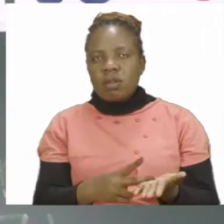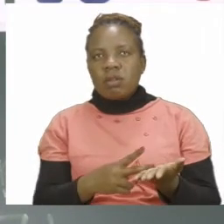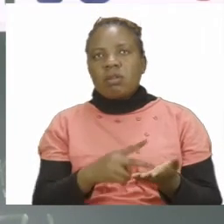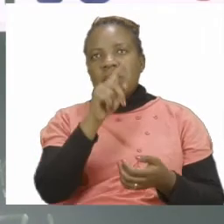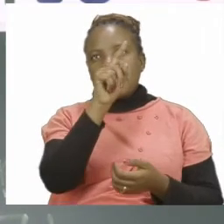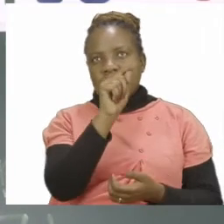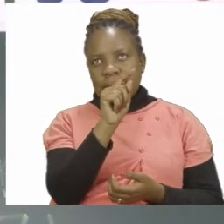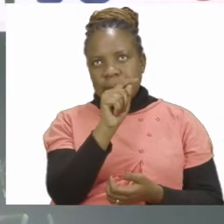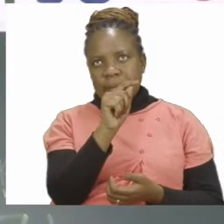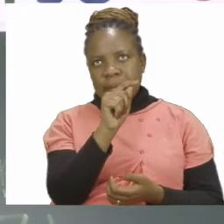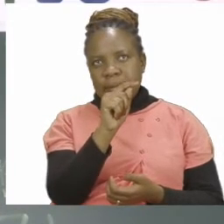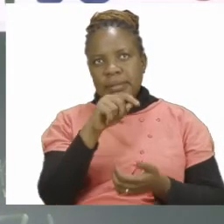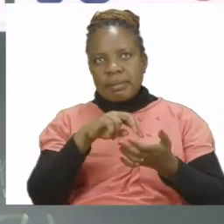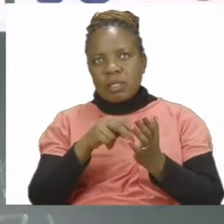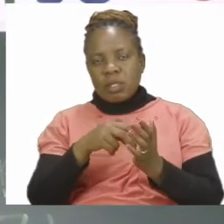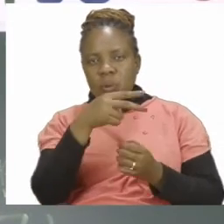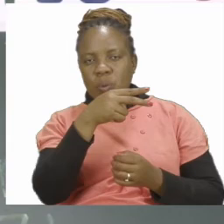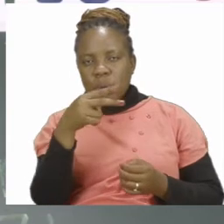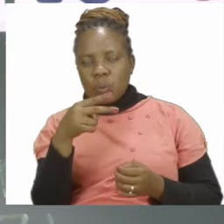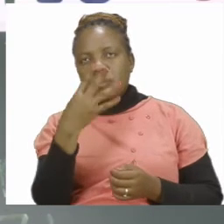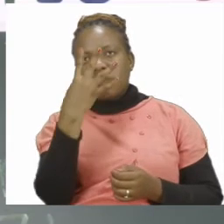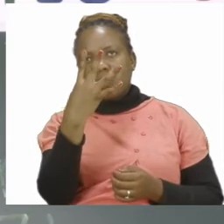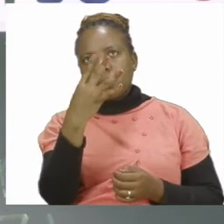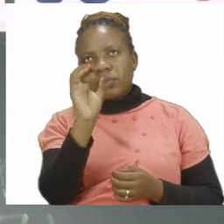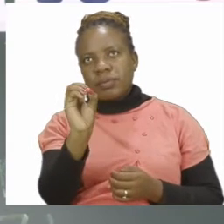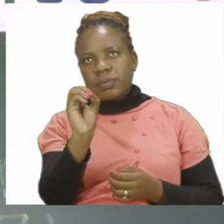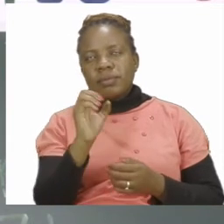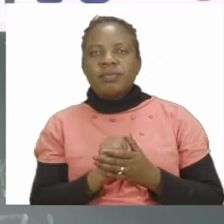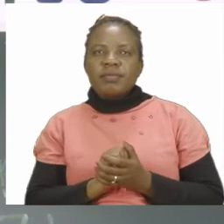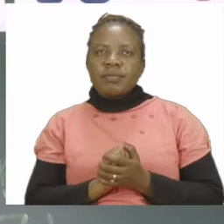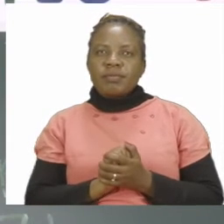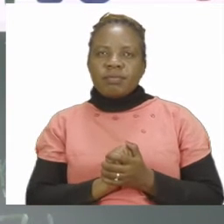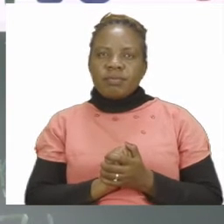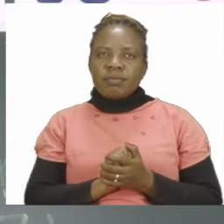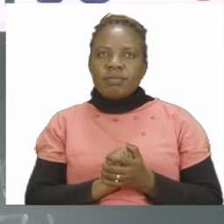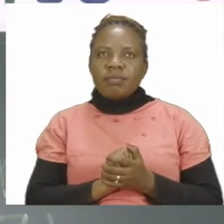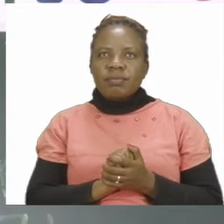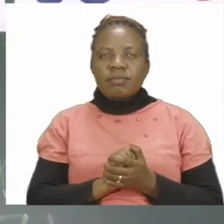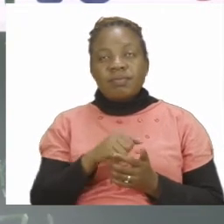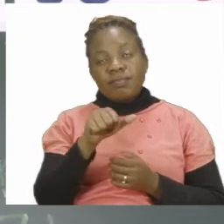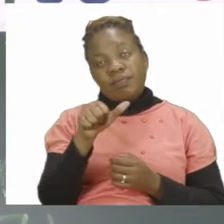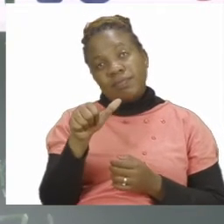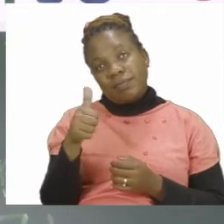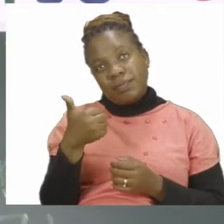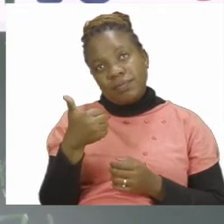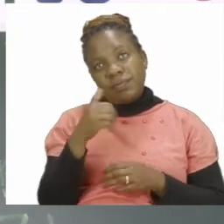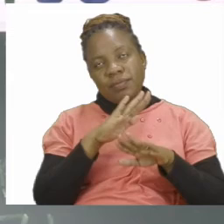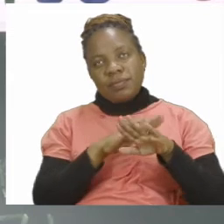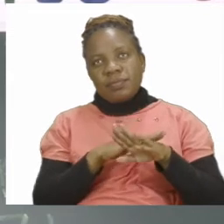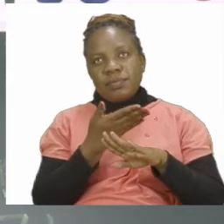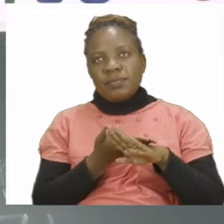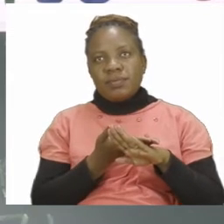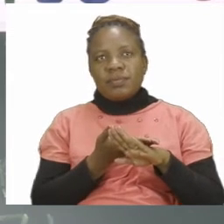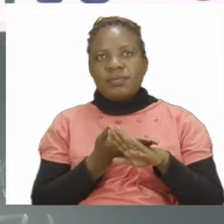see I wrote down the number 40 for you. Let's try another one.